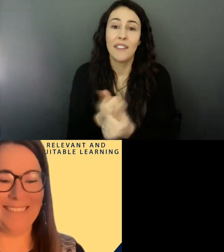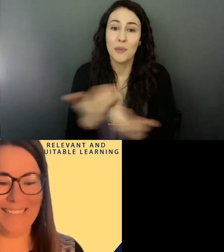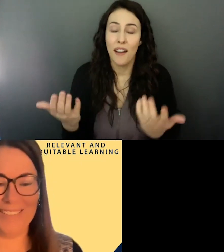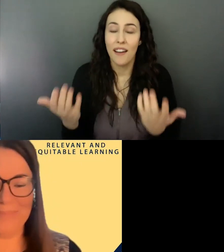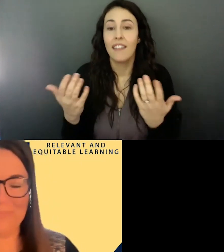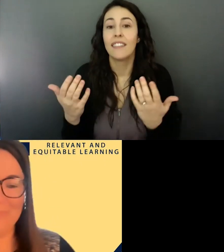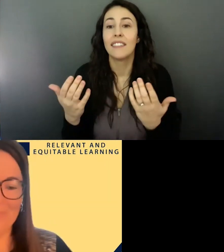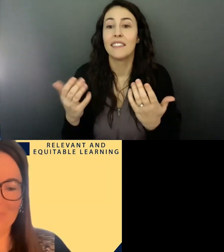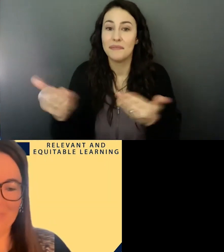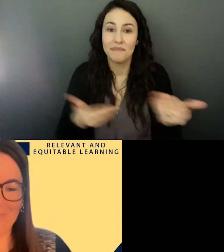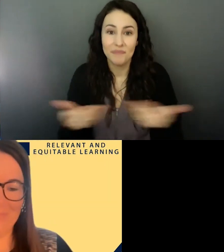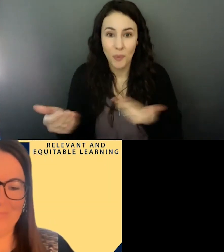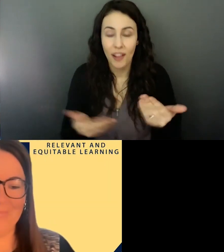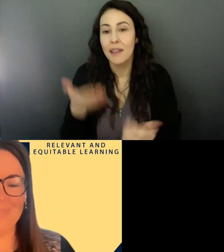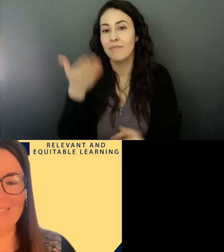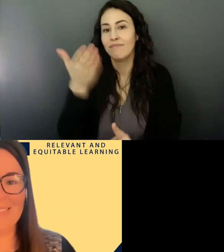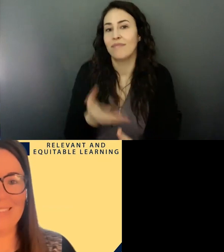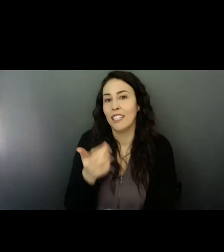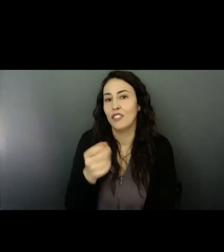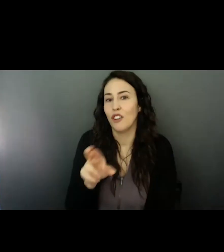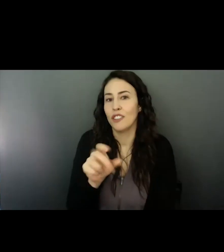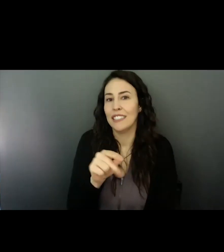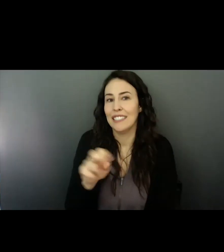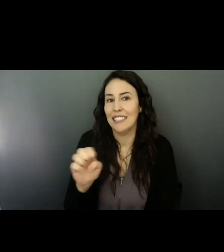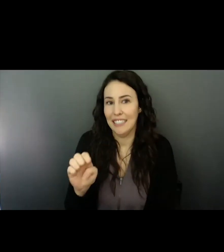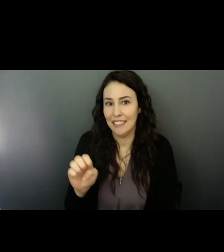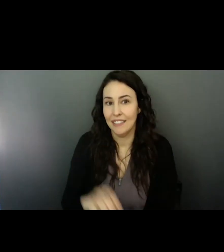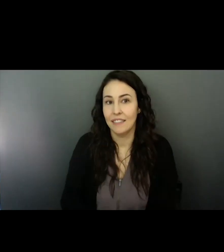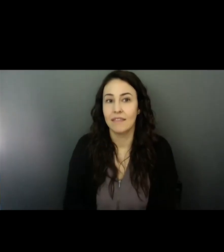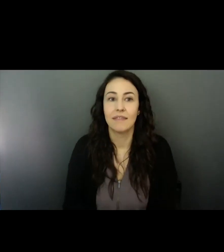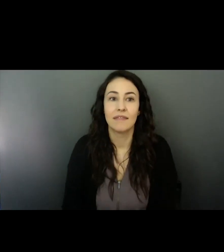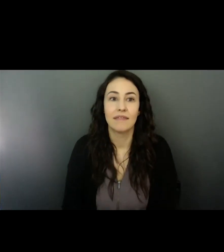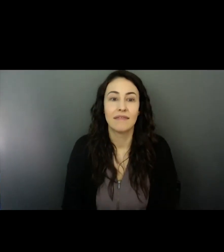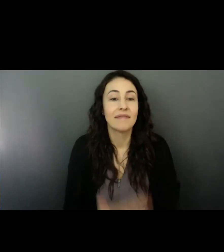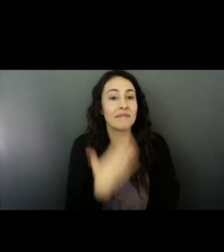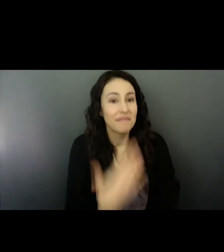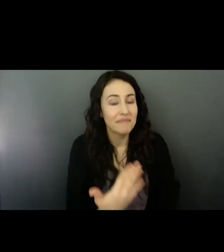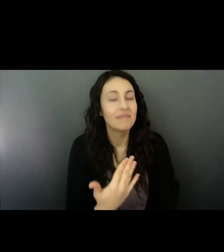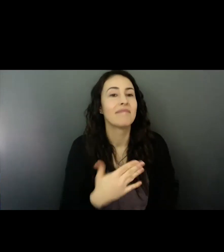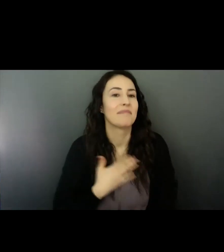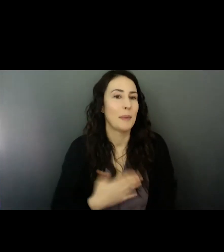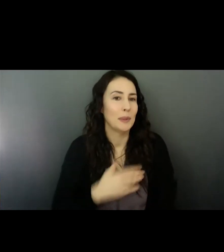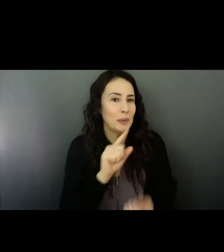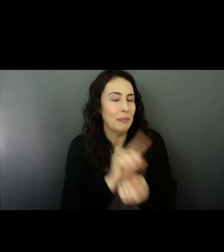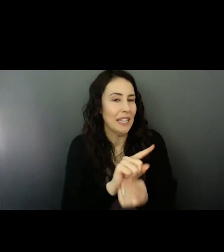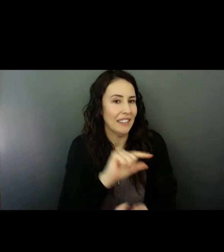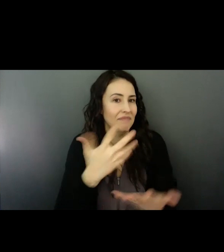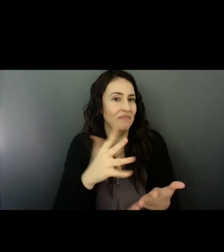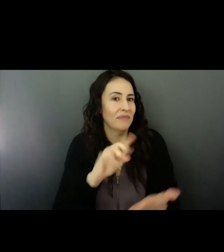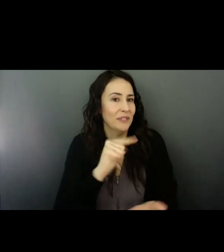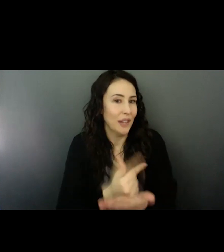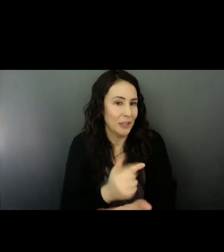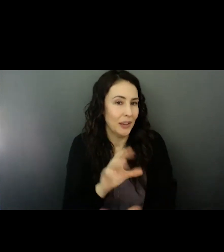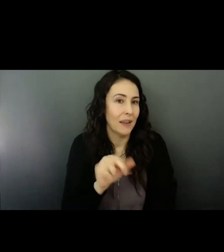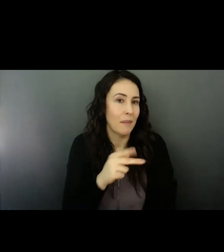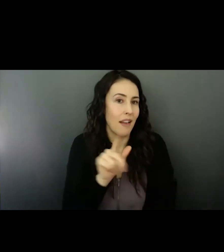Senese. Well, thank you. And it's so great to meet an alumna of Capella. Thanks everyone for attending.